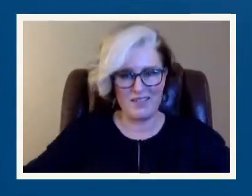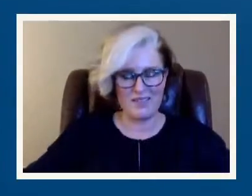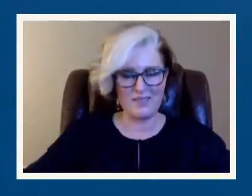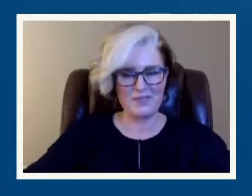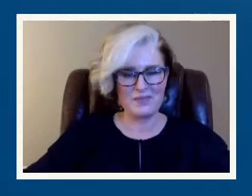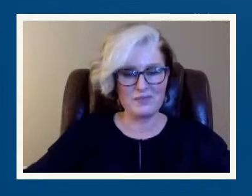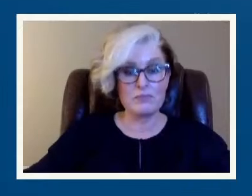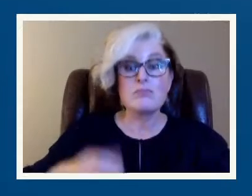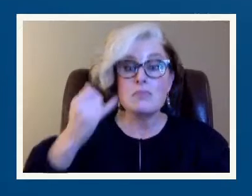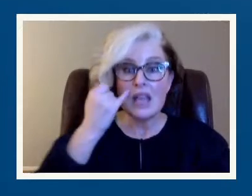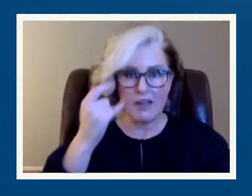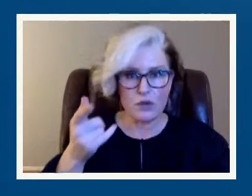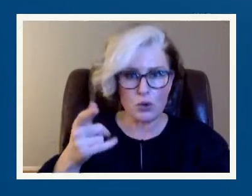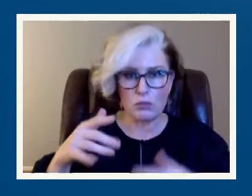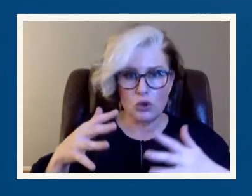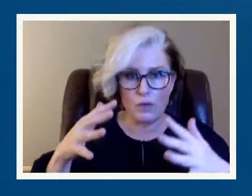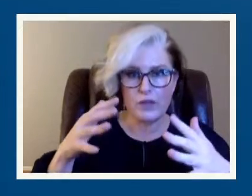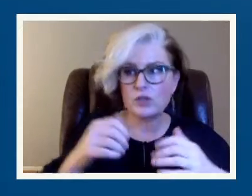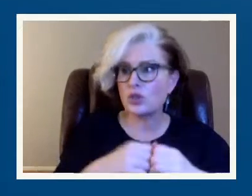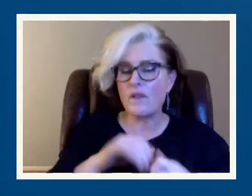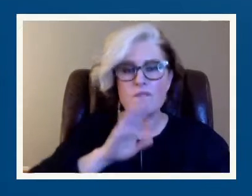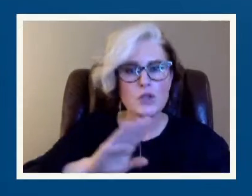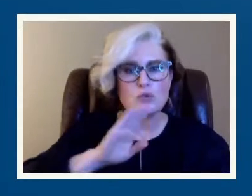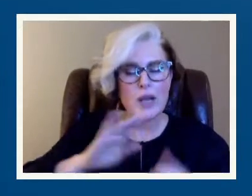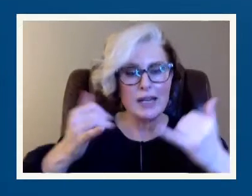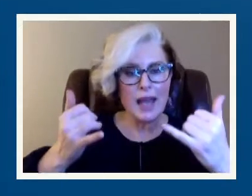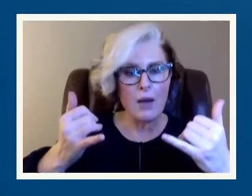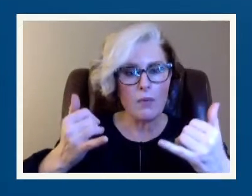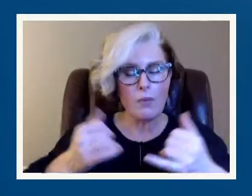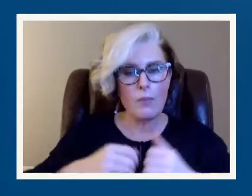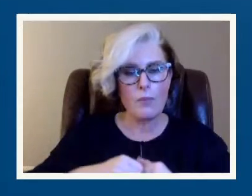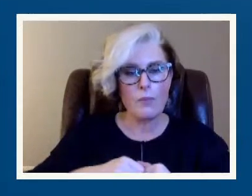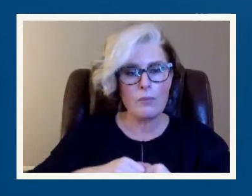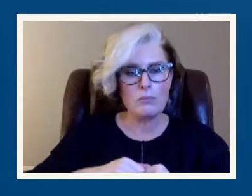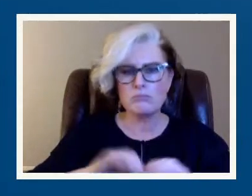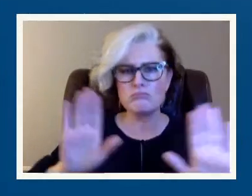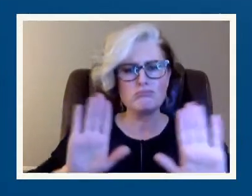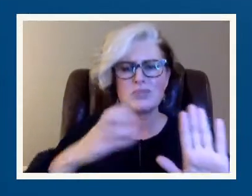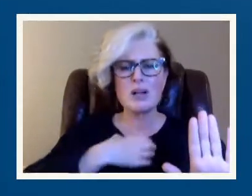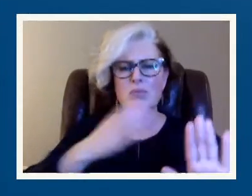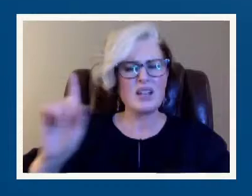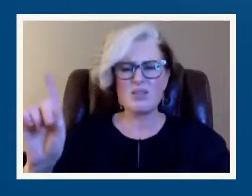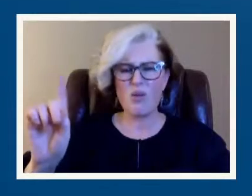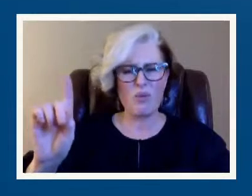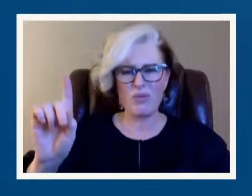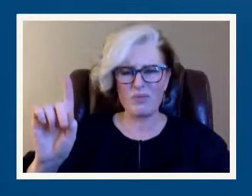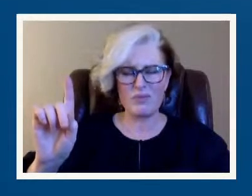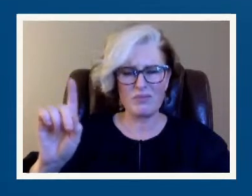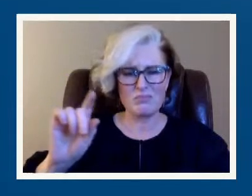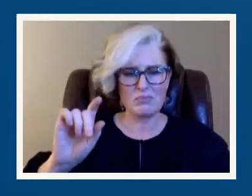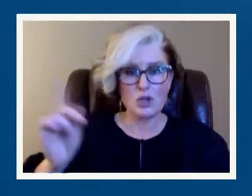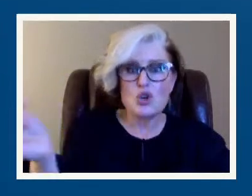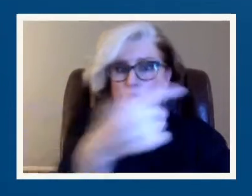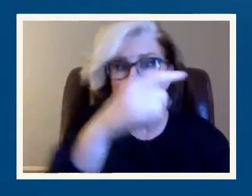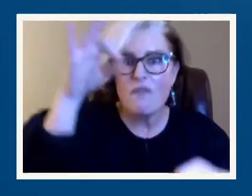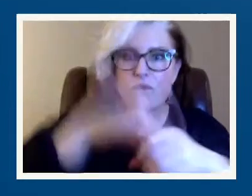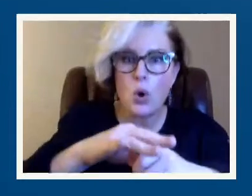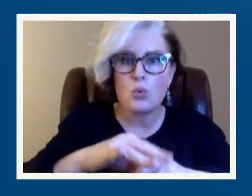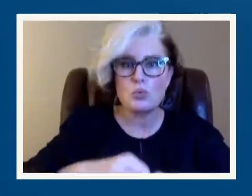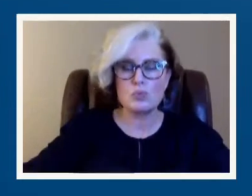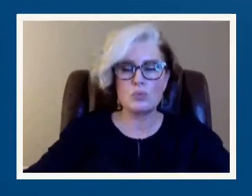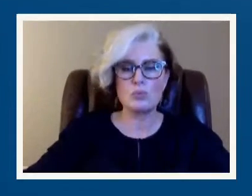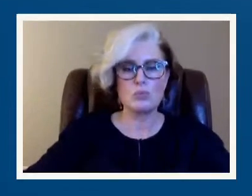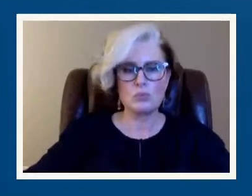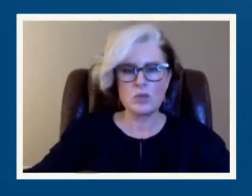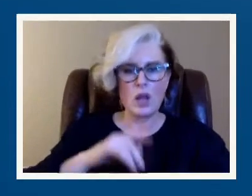So if you're anxious and frustrated right now, don't complain. Don't mope. Don't